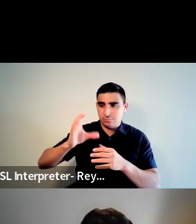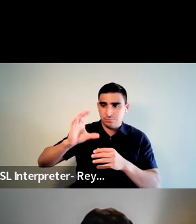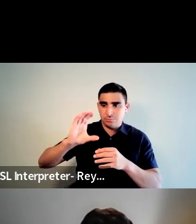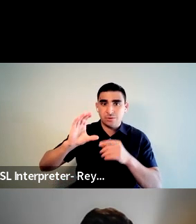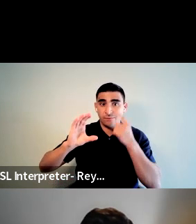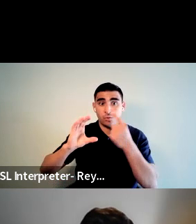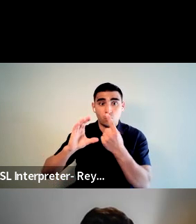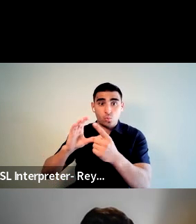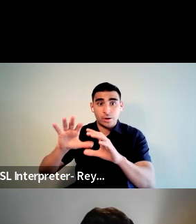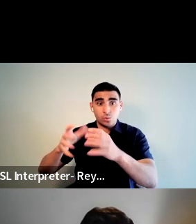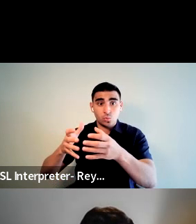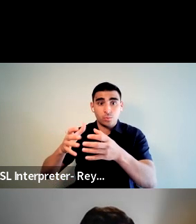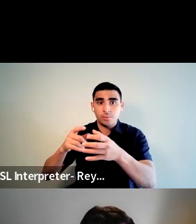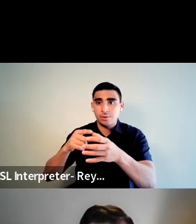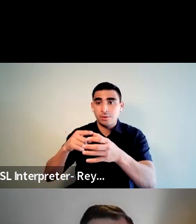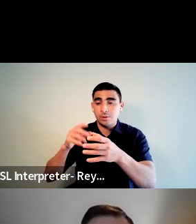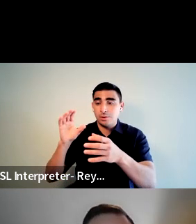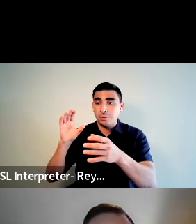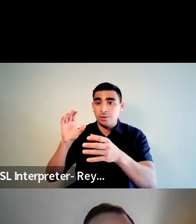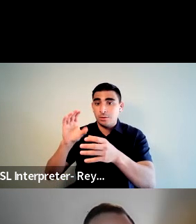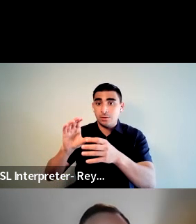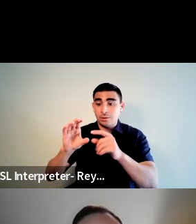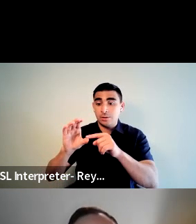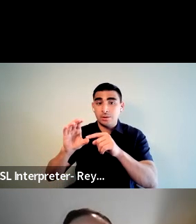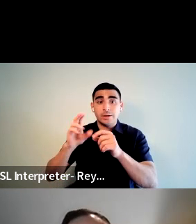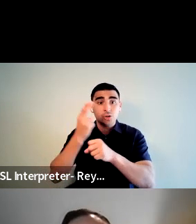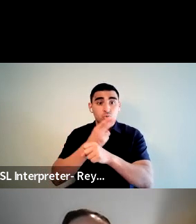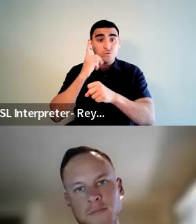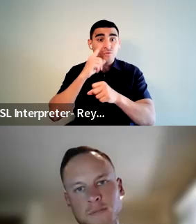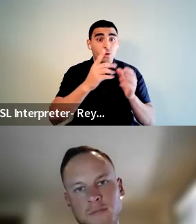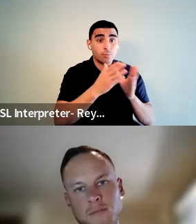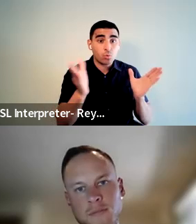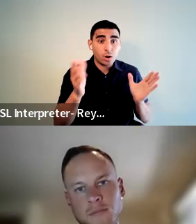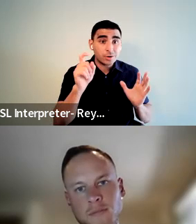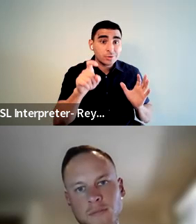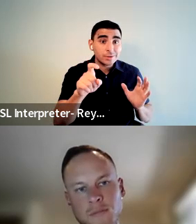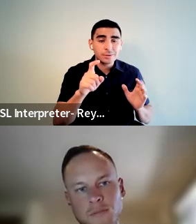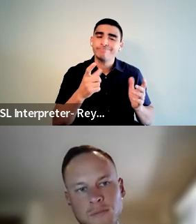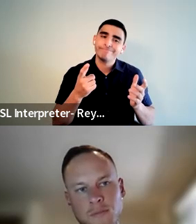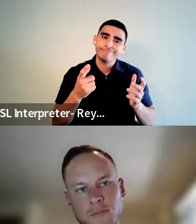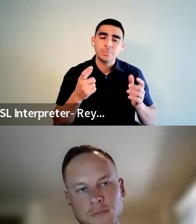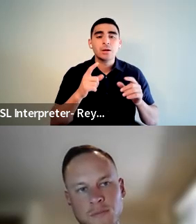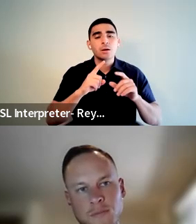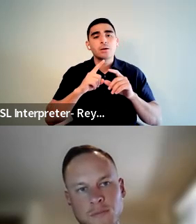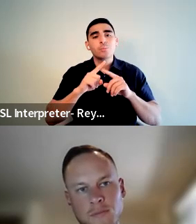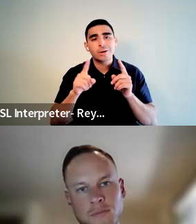not likely to want to reinvest it into a broader need. But it's just something to